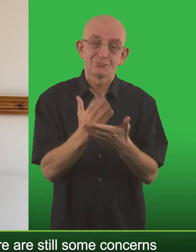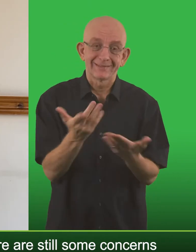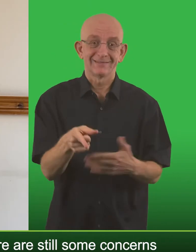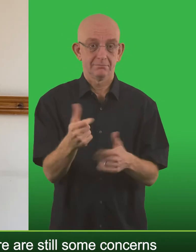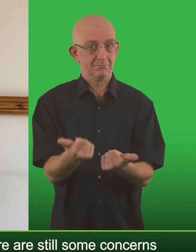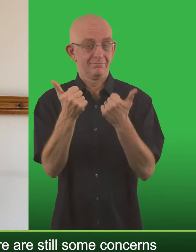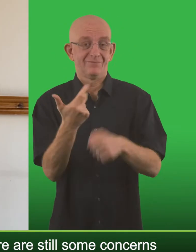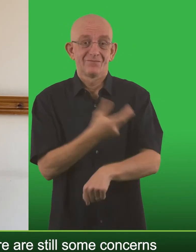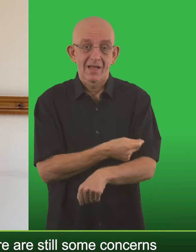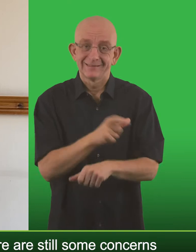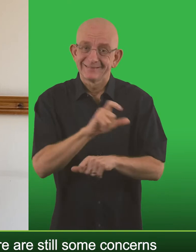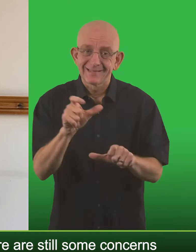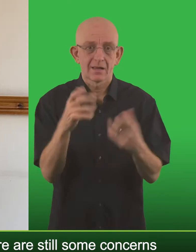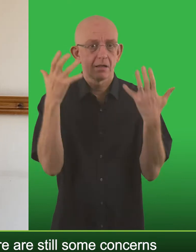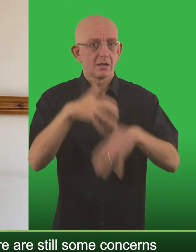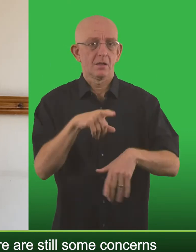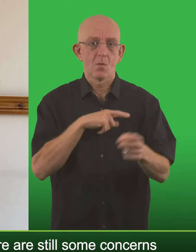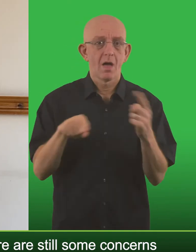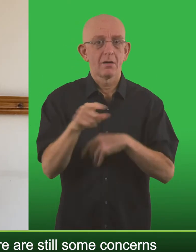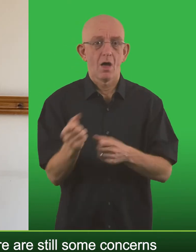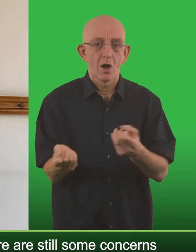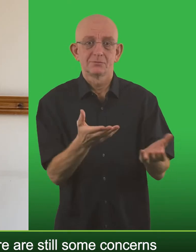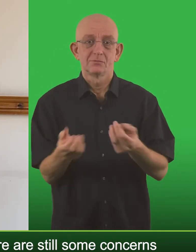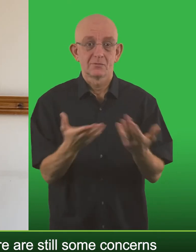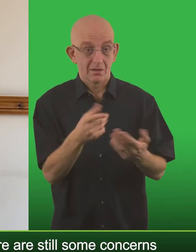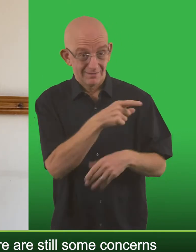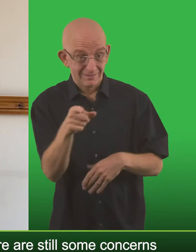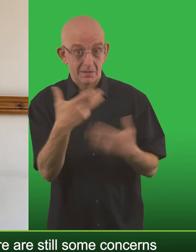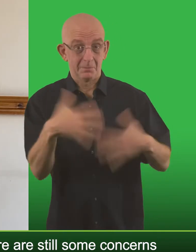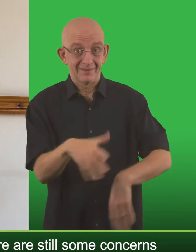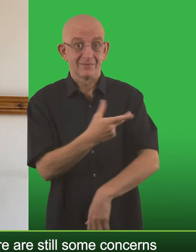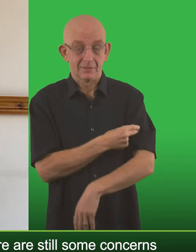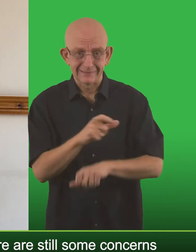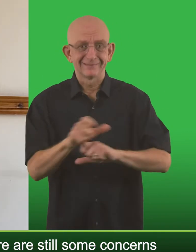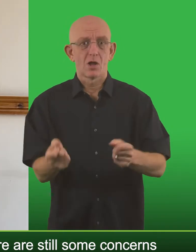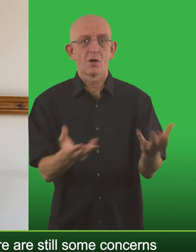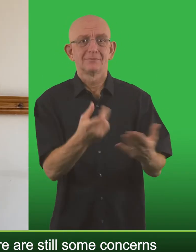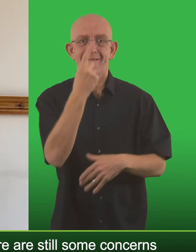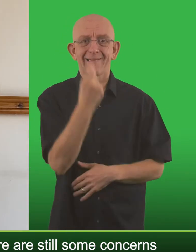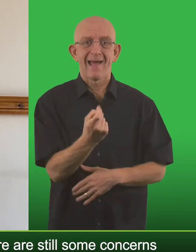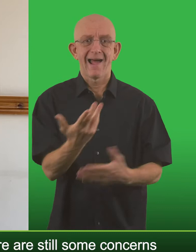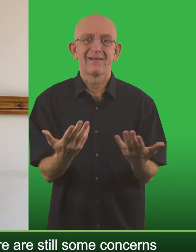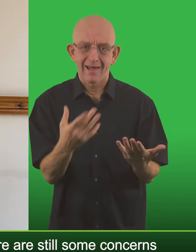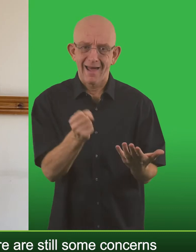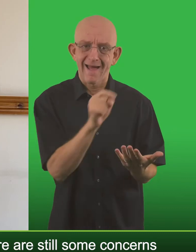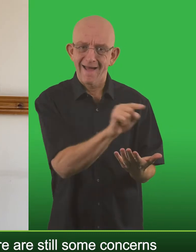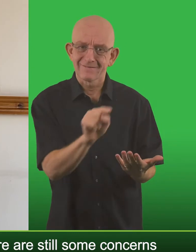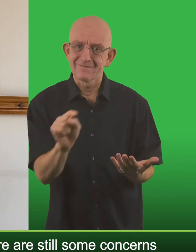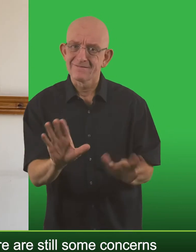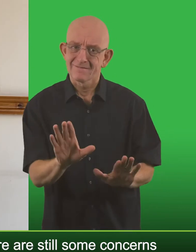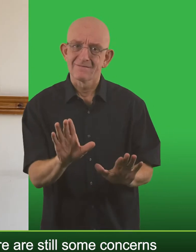So despite a really effective vaccine, there are still some concerns there's still some concerns about